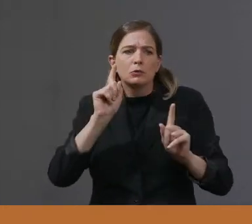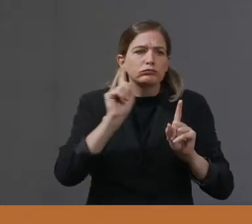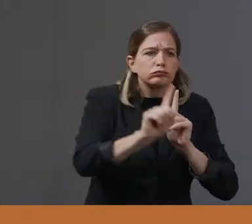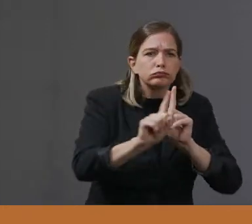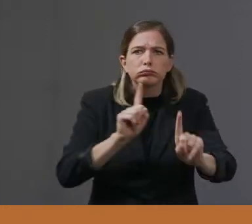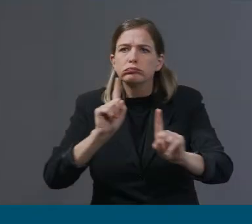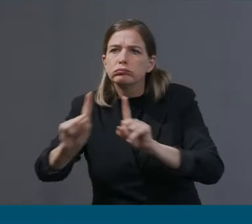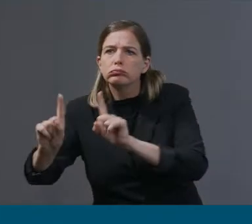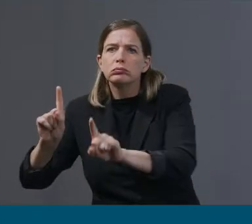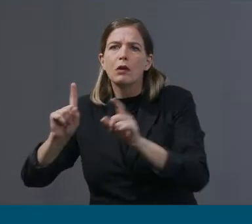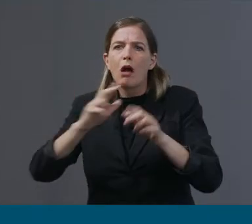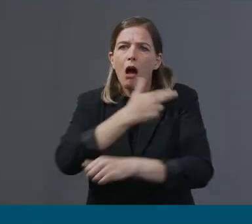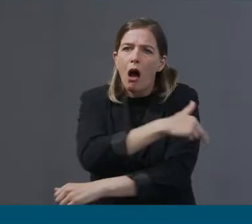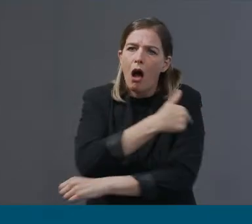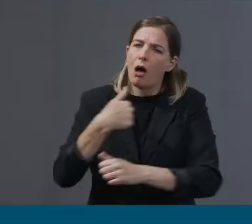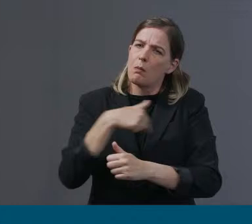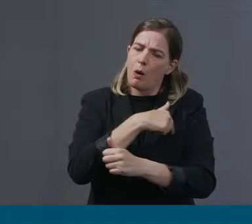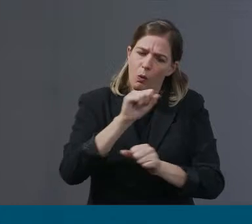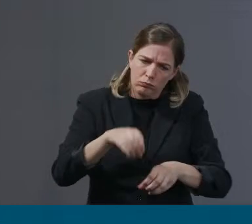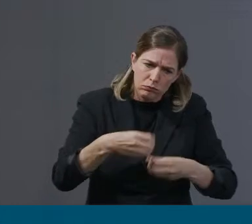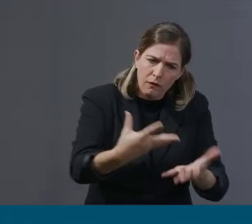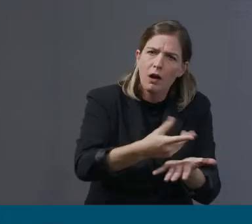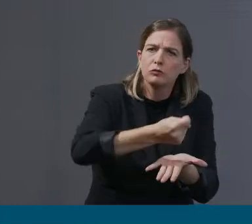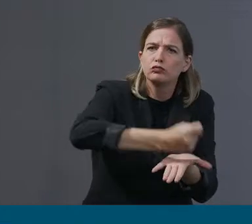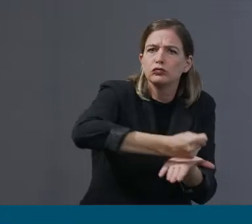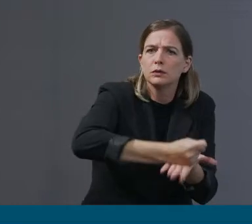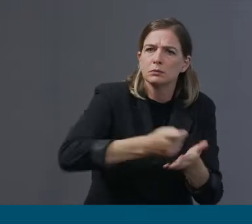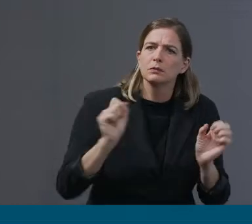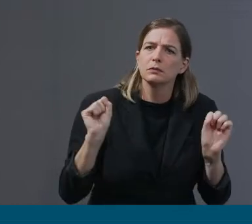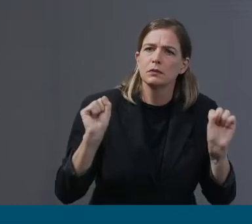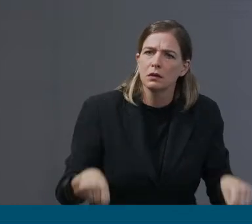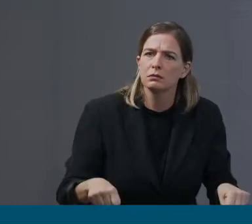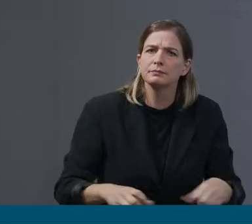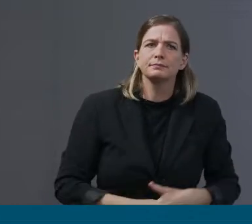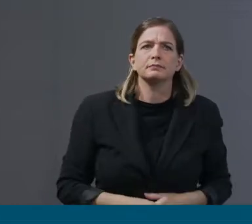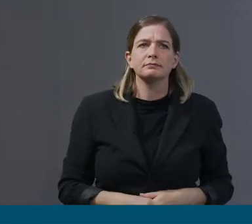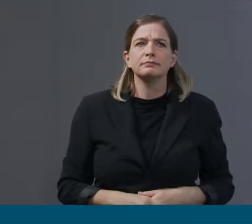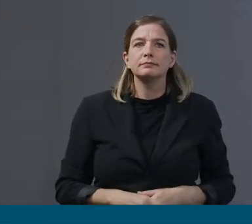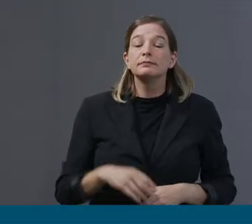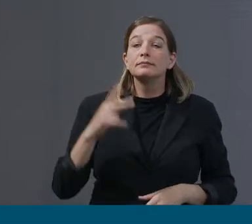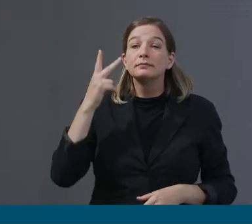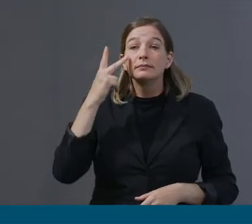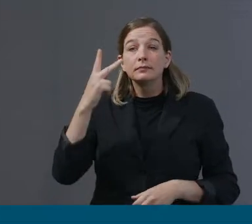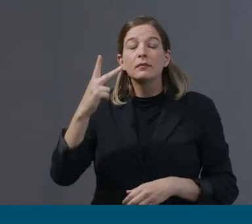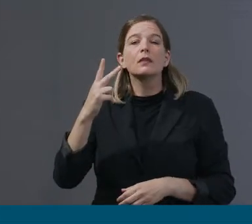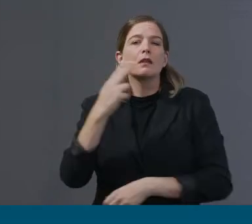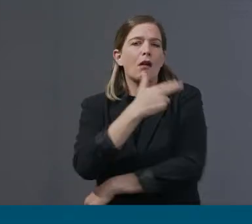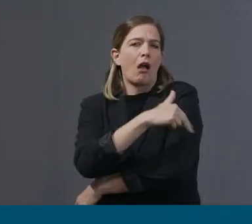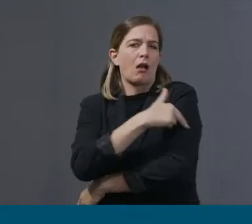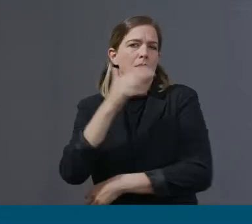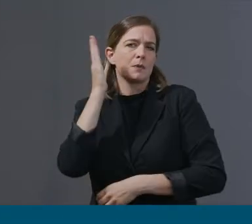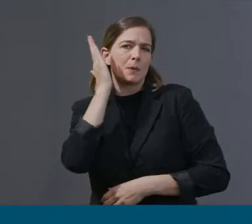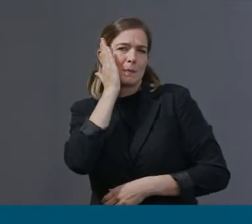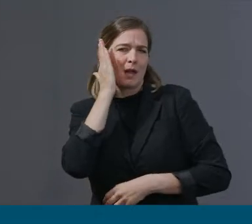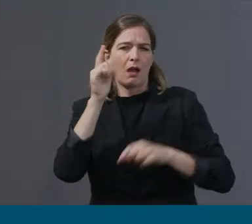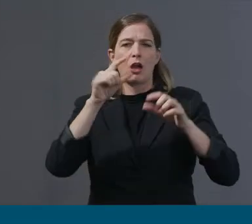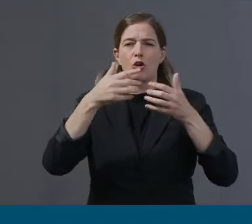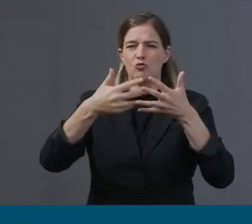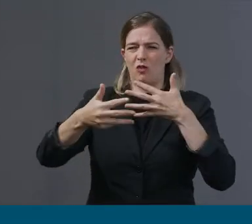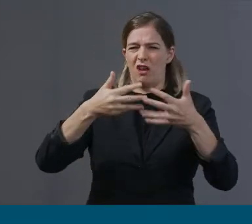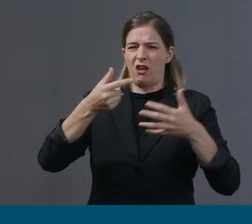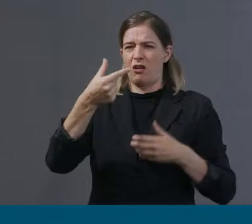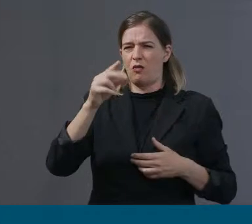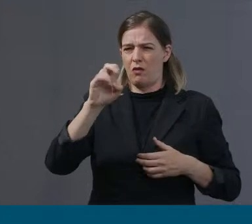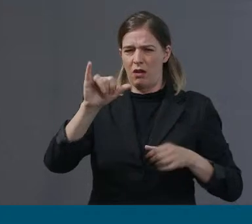care. Here's our hospital beds in Arizona. Gray represents availability. Blue